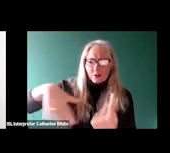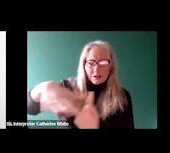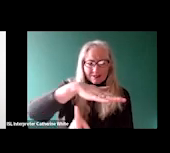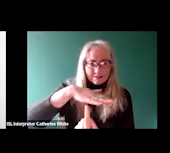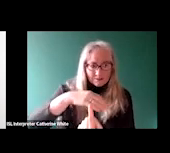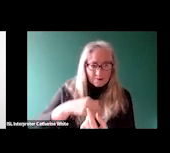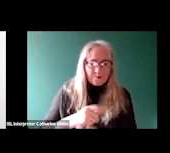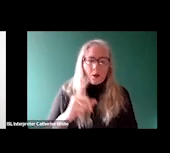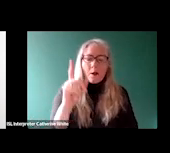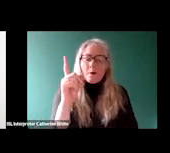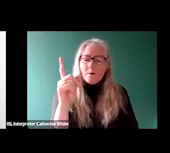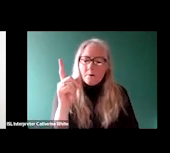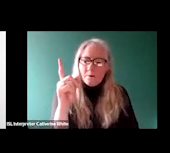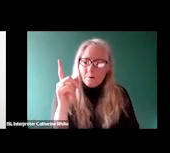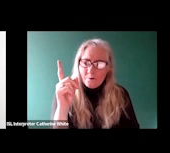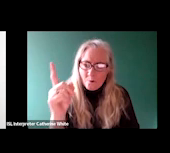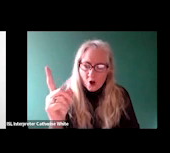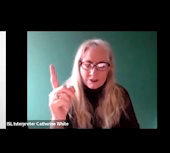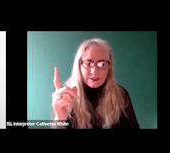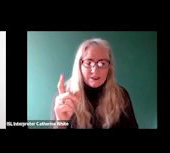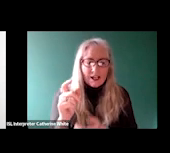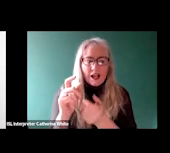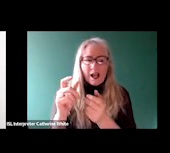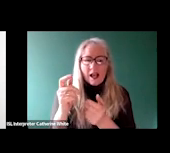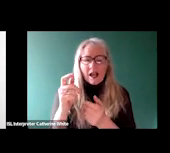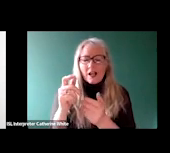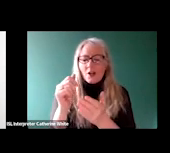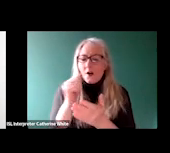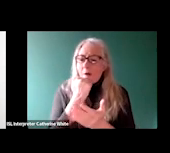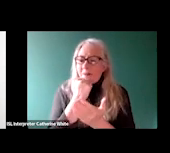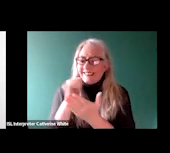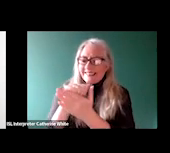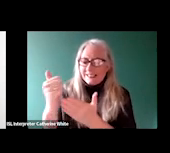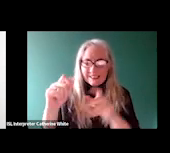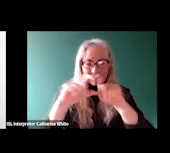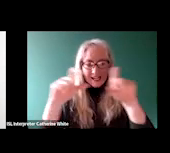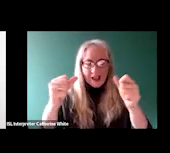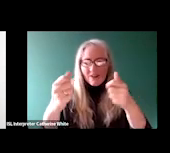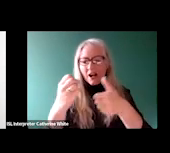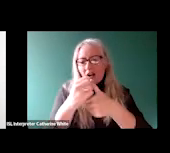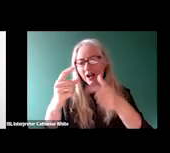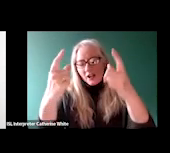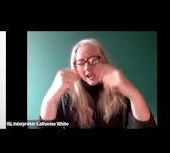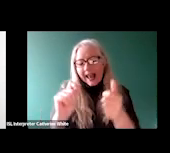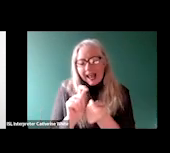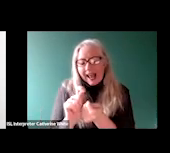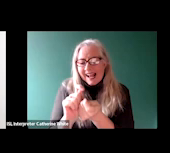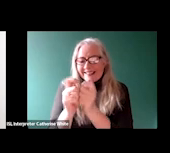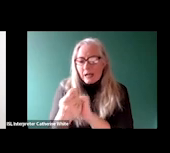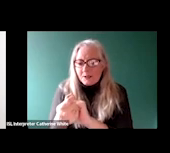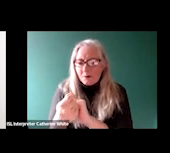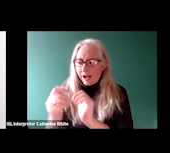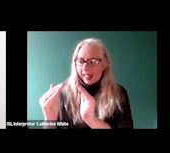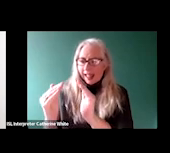However, the accommodation section has a subsection called adaptable housing. Now, that